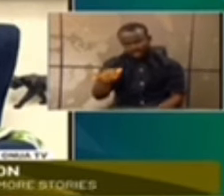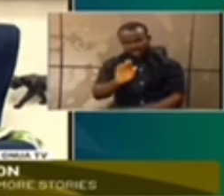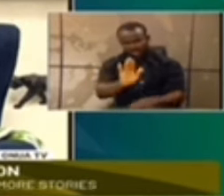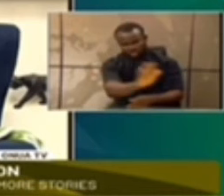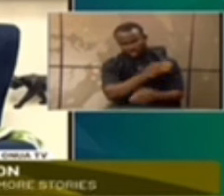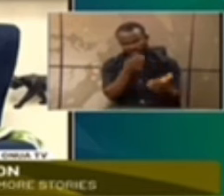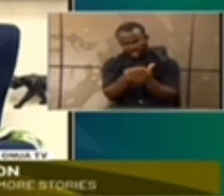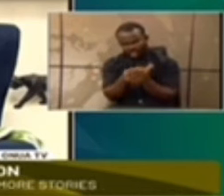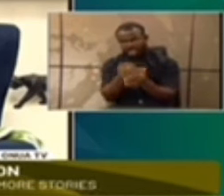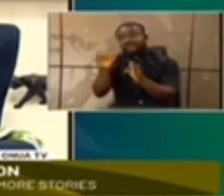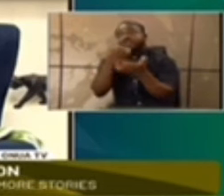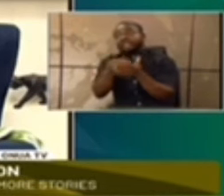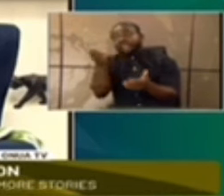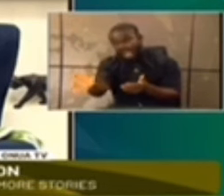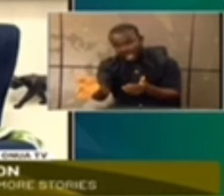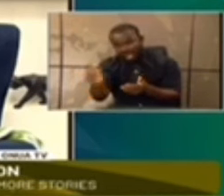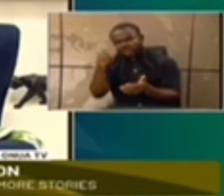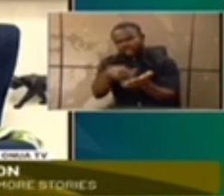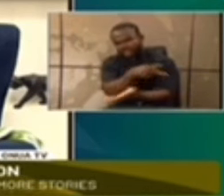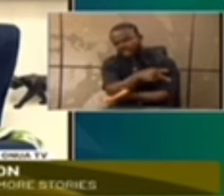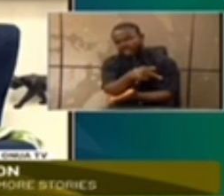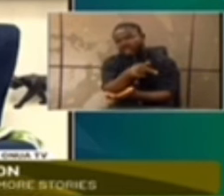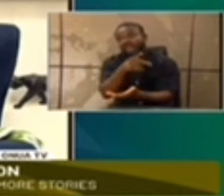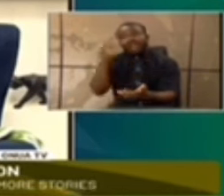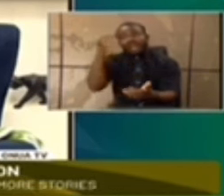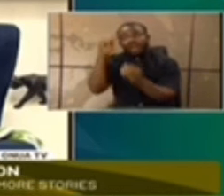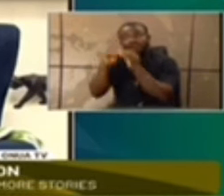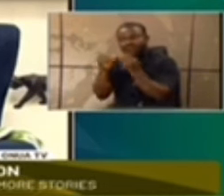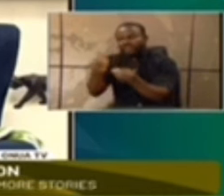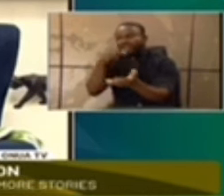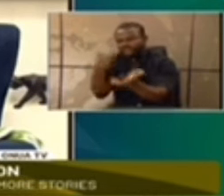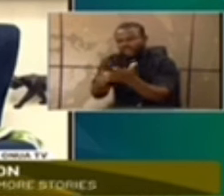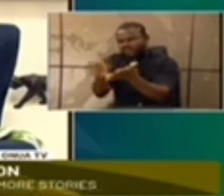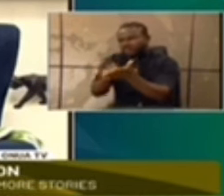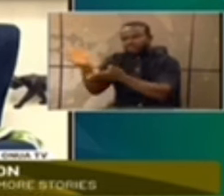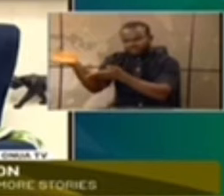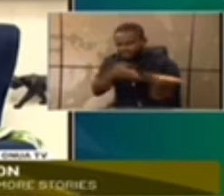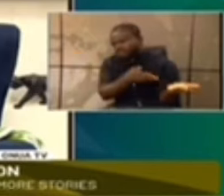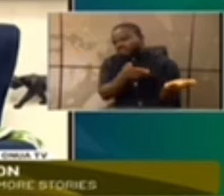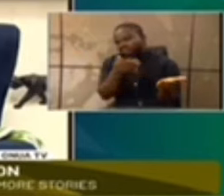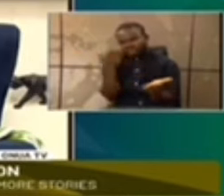se sika no ho a fo ma de ma o mo akodi headquarters so a chocolate ato so na kwa jebra.